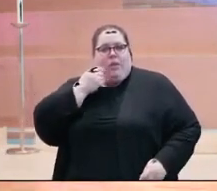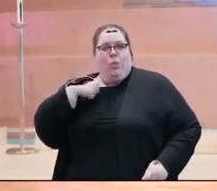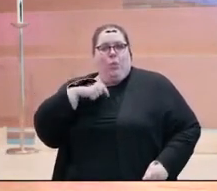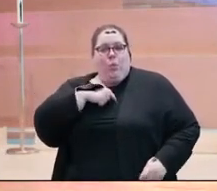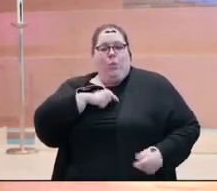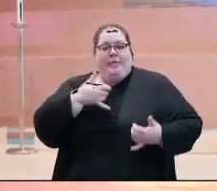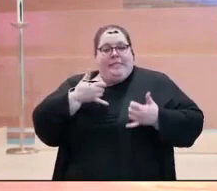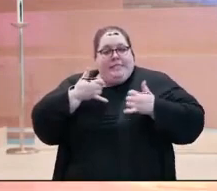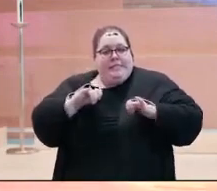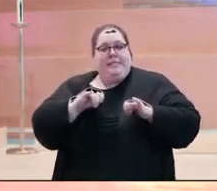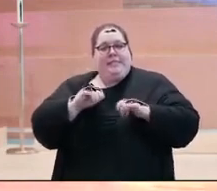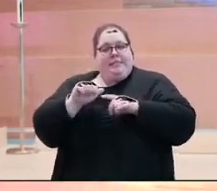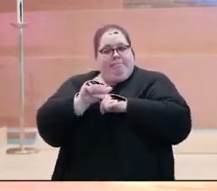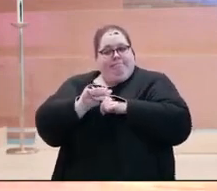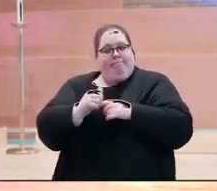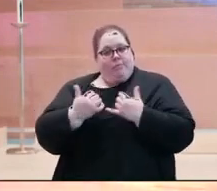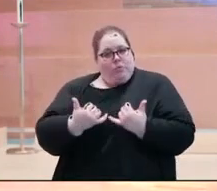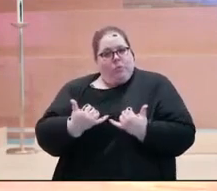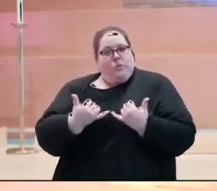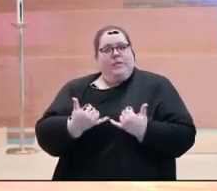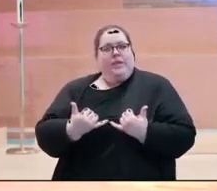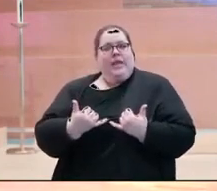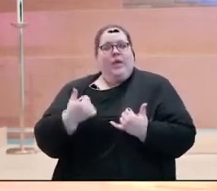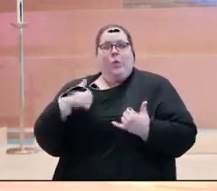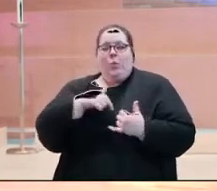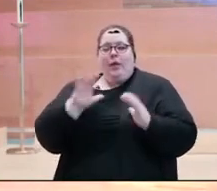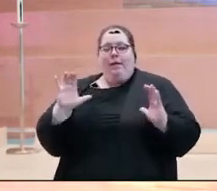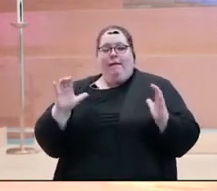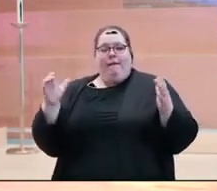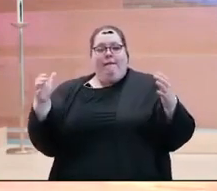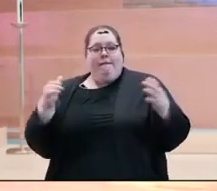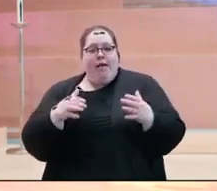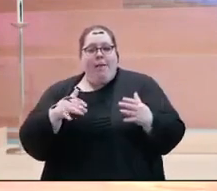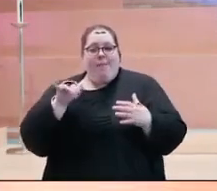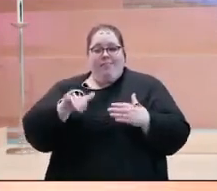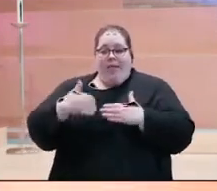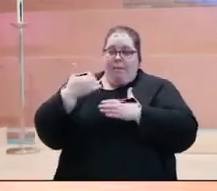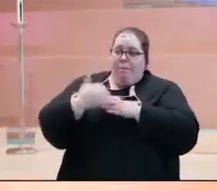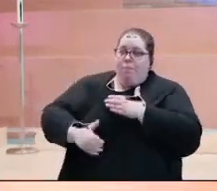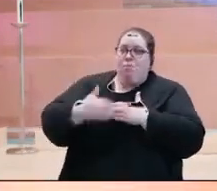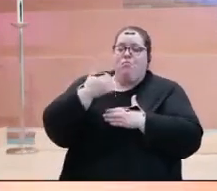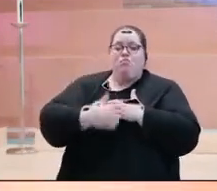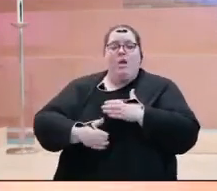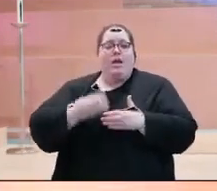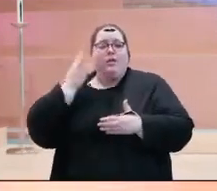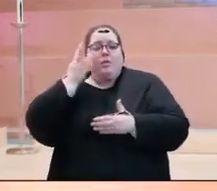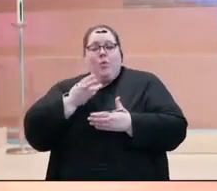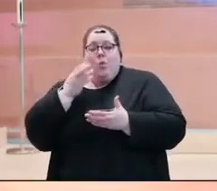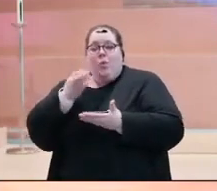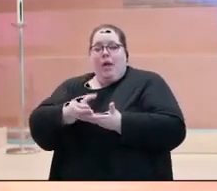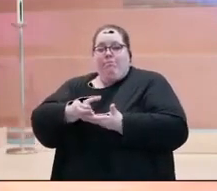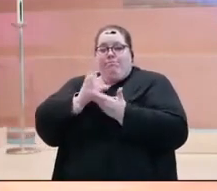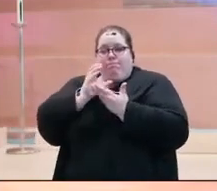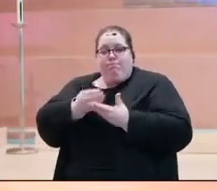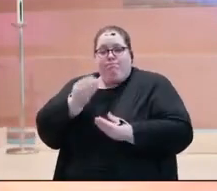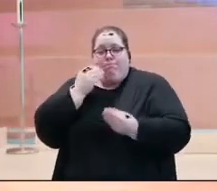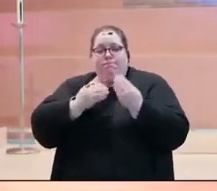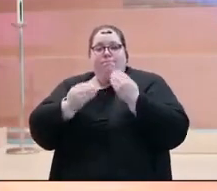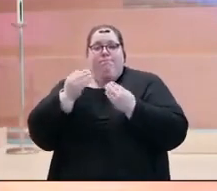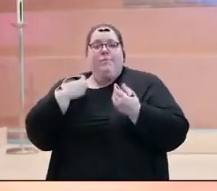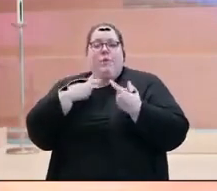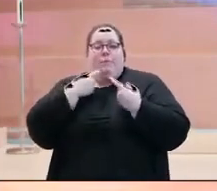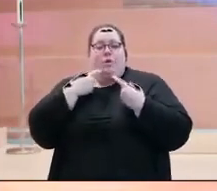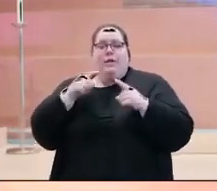we surround today. We come together and we eat this bread and we drink this cup. And when we do, we proclaim the Lord's death until he